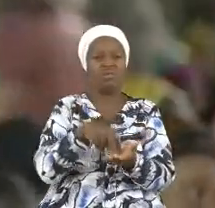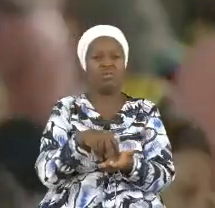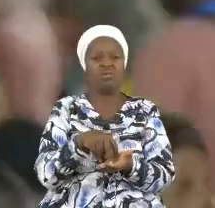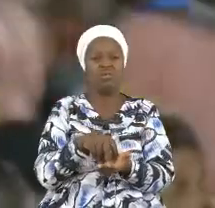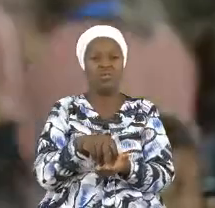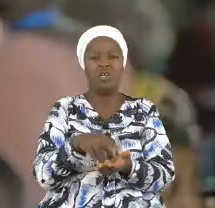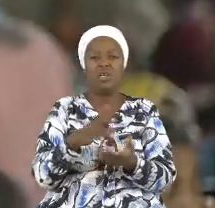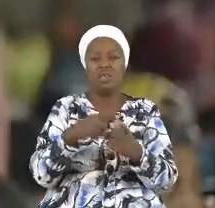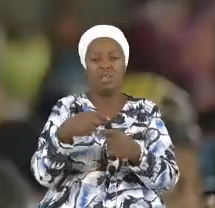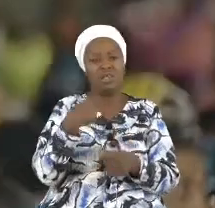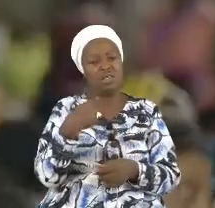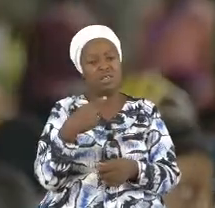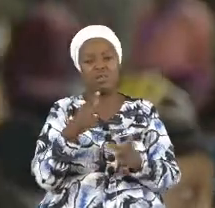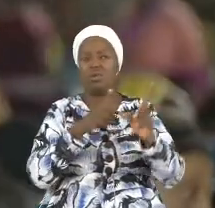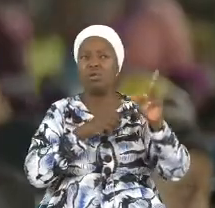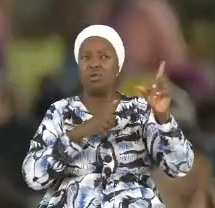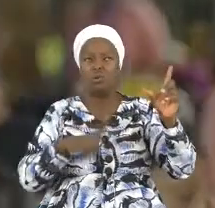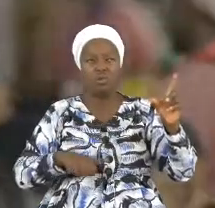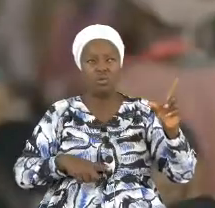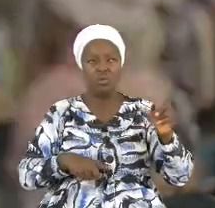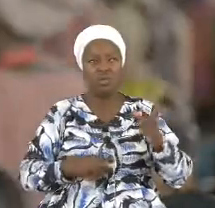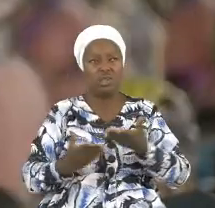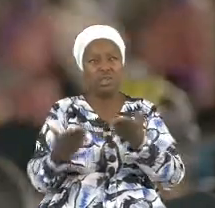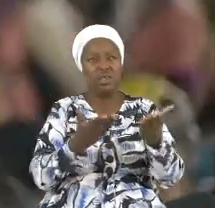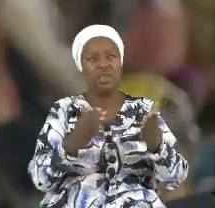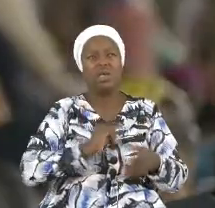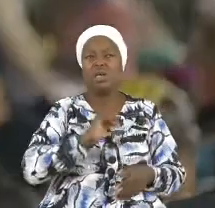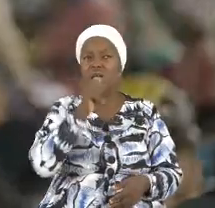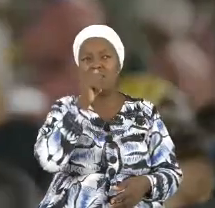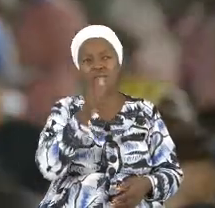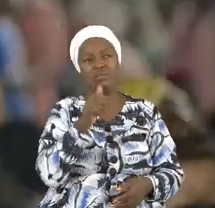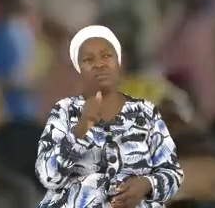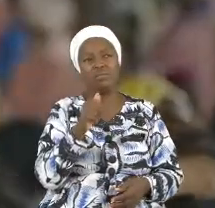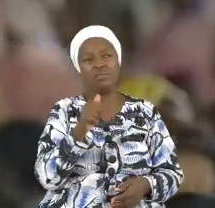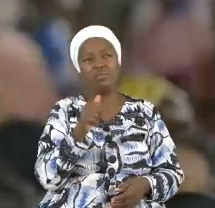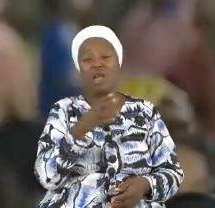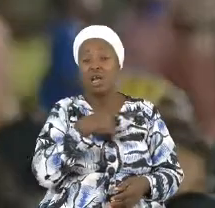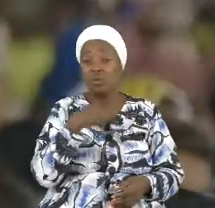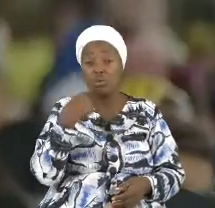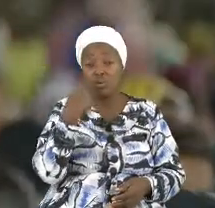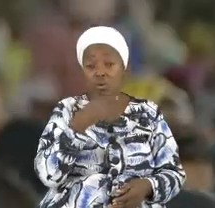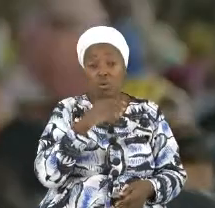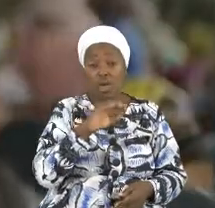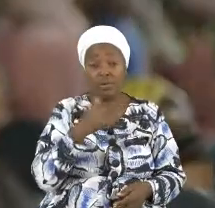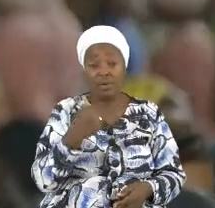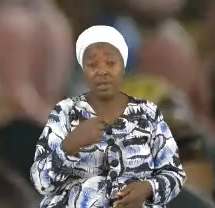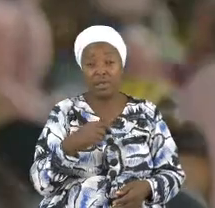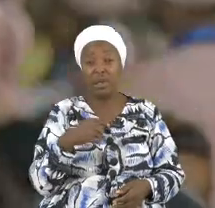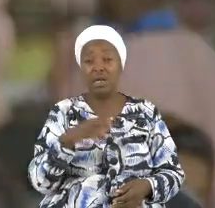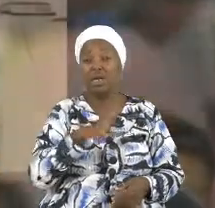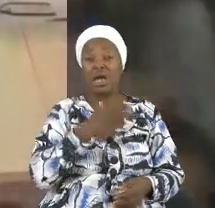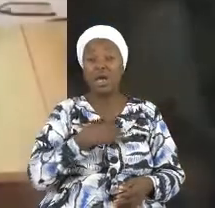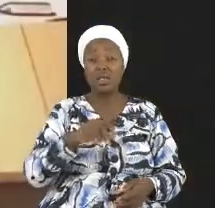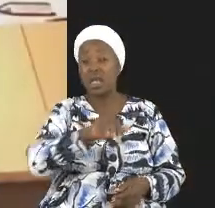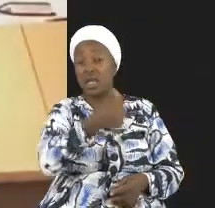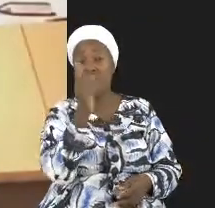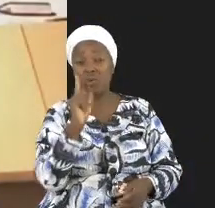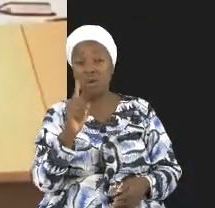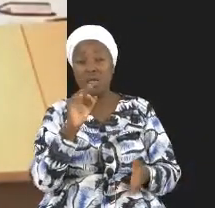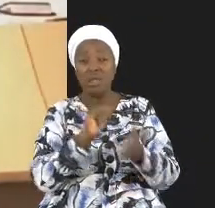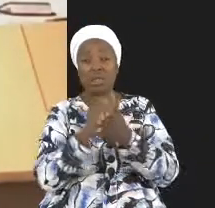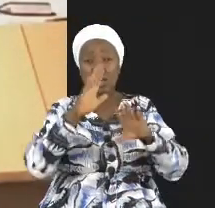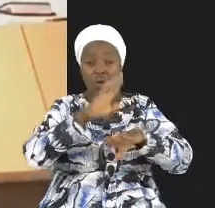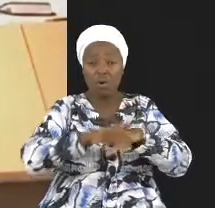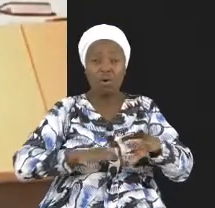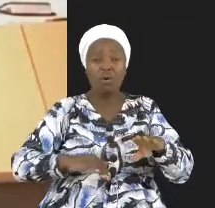Lord, here I am. And whosoever shall call on the name of the Lord over